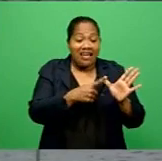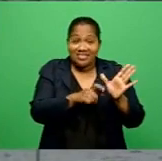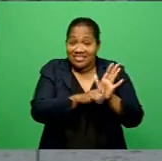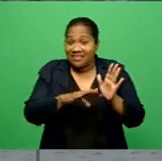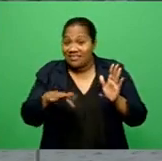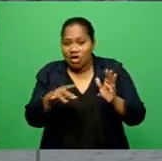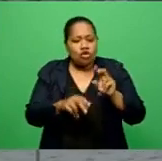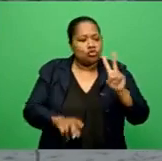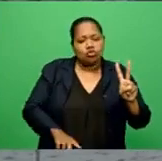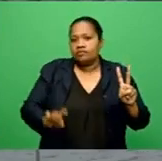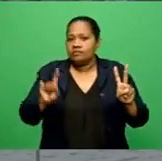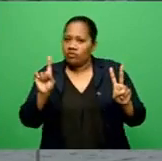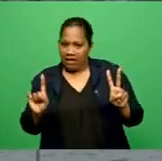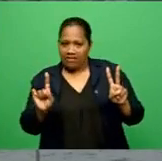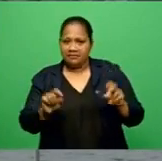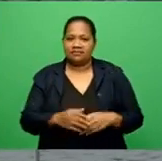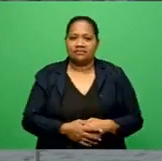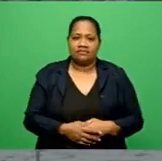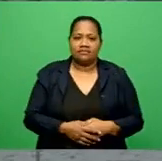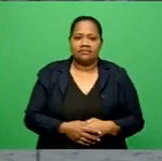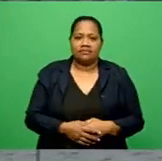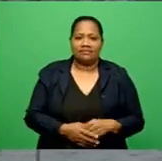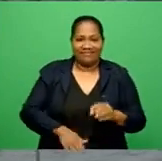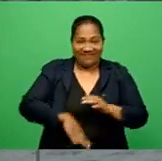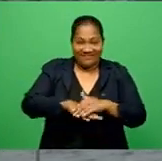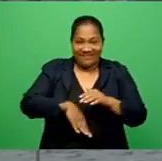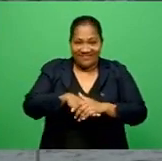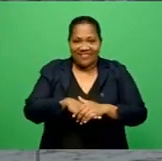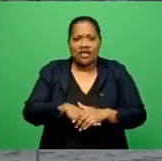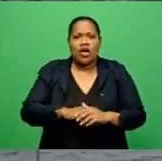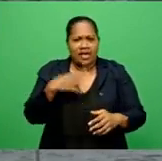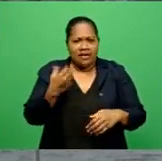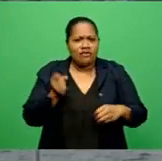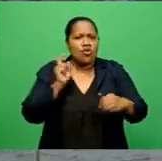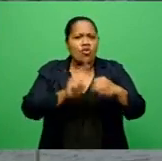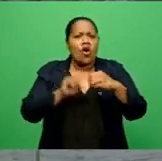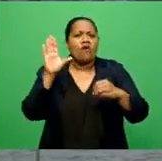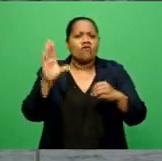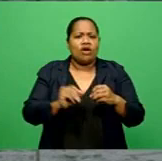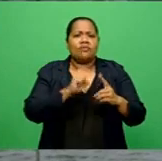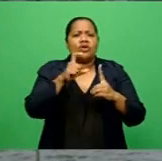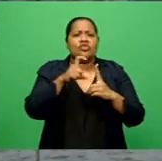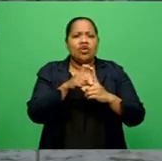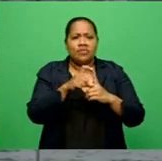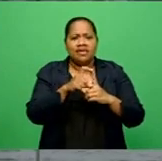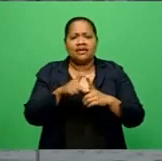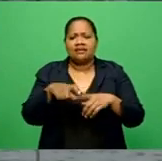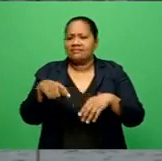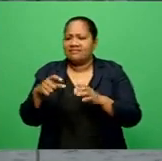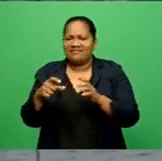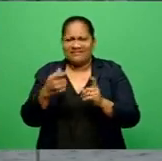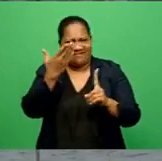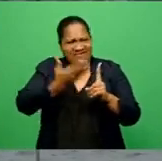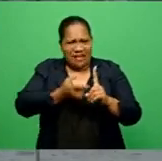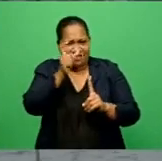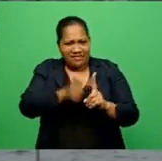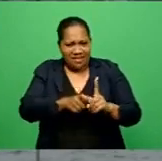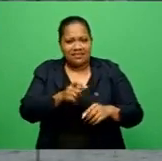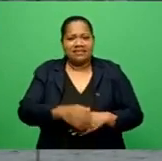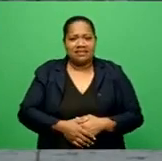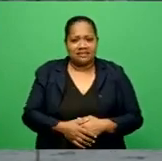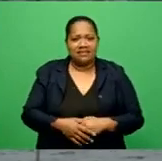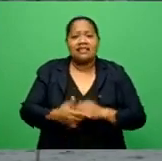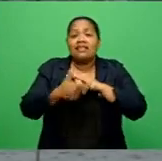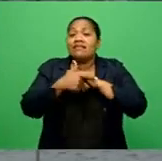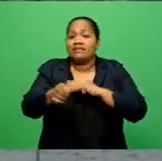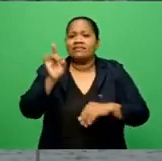today. Everton took the lead after 22 minutes with a goal from Dominic Calvert-Lewin, but Arsenal were level